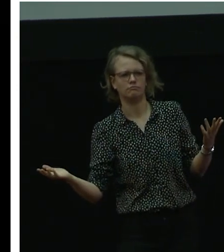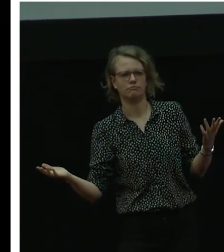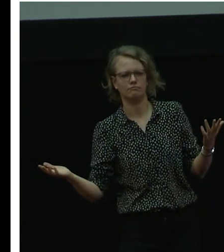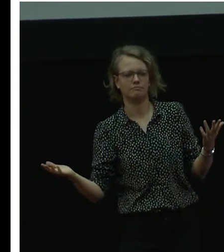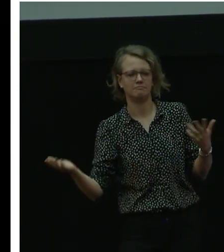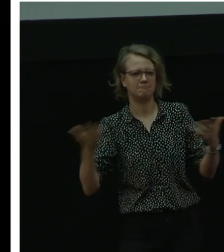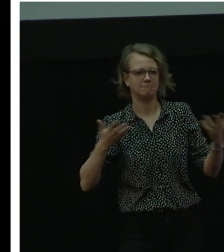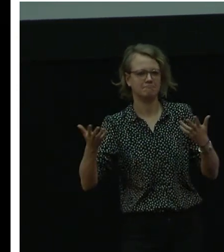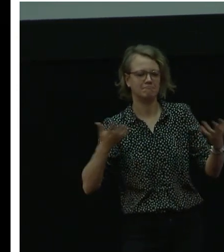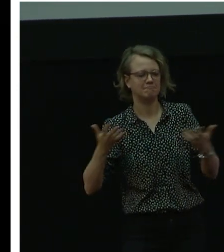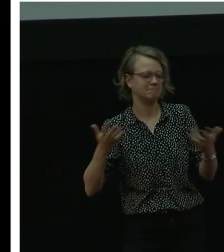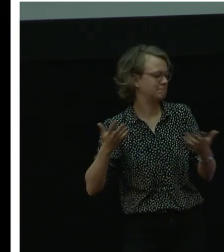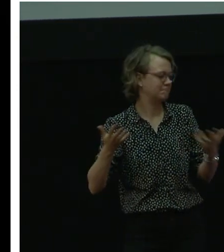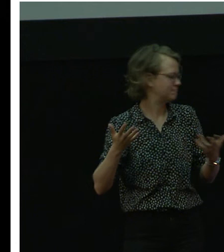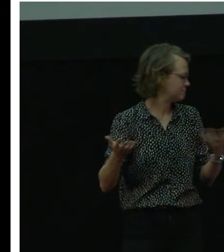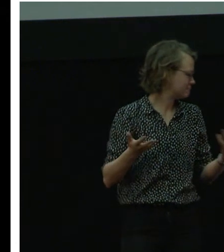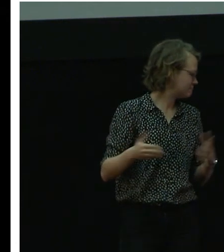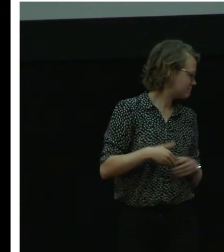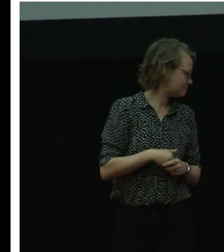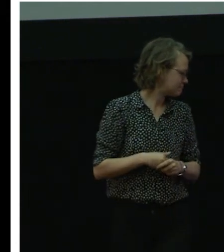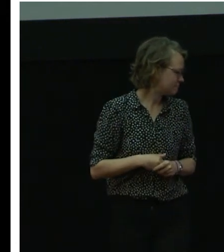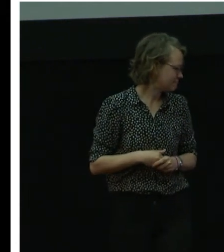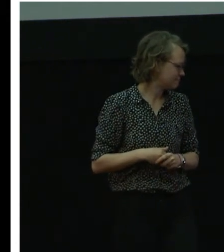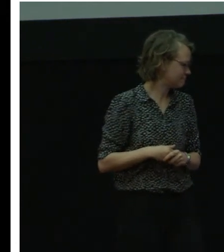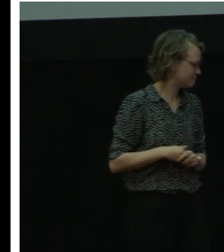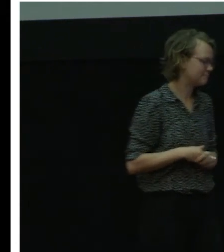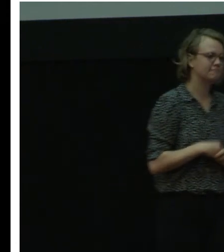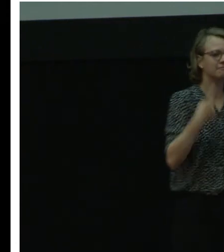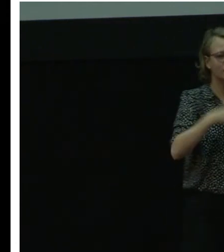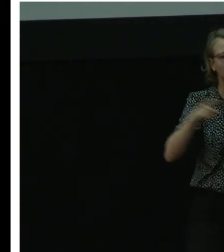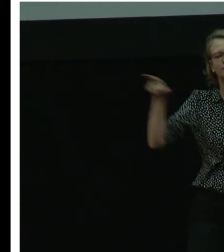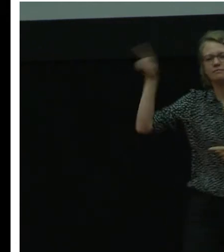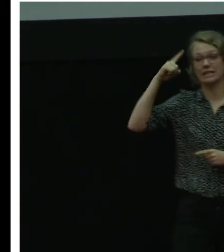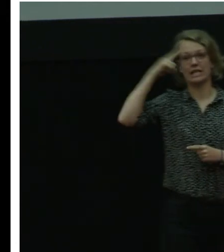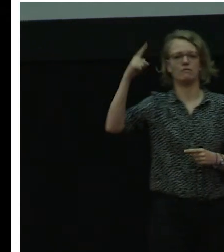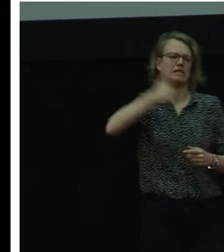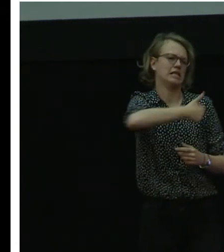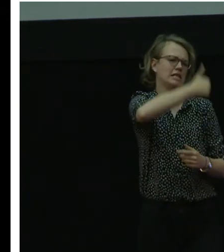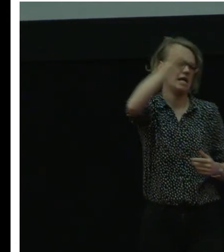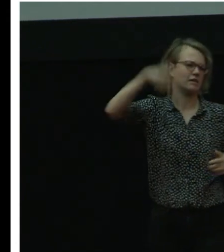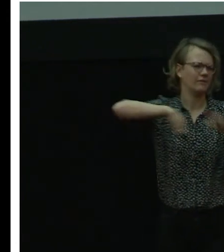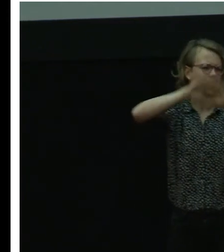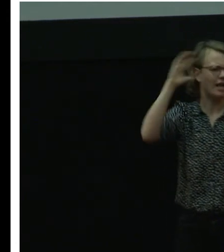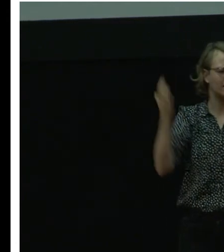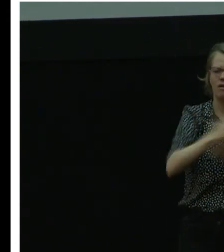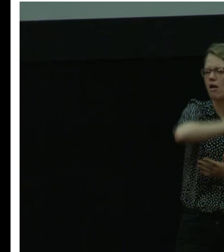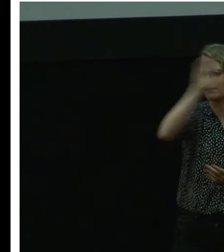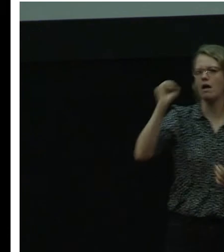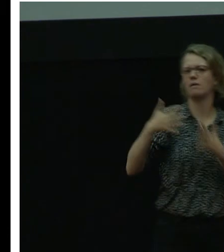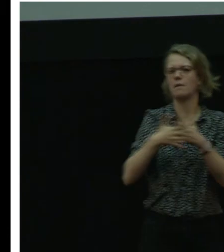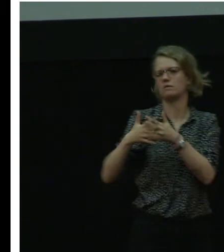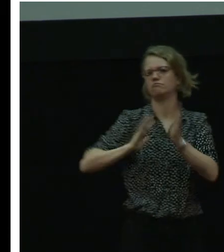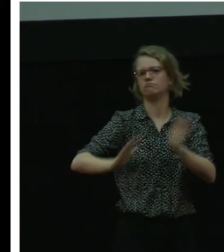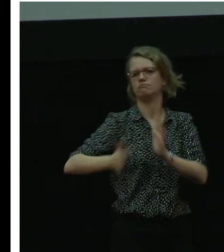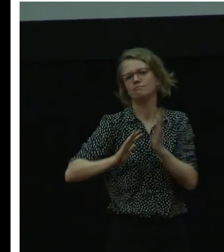the girl then wants to answer, but she doesn't know how to. And also, they